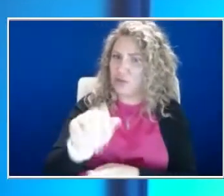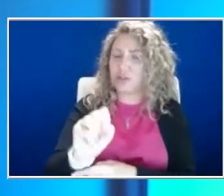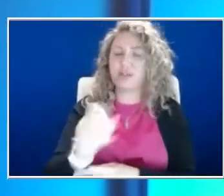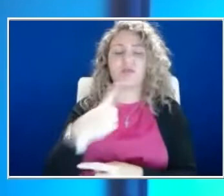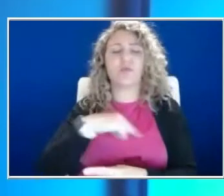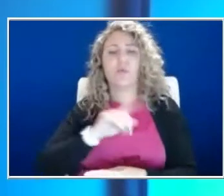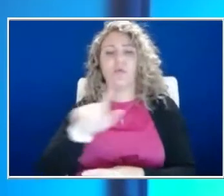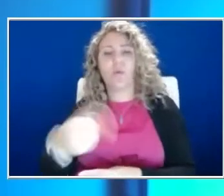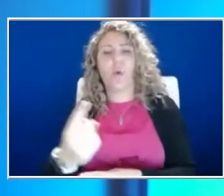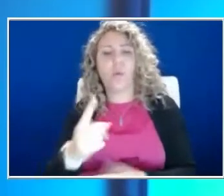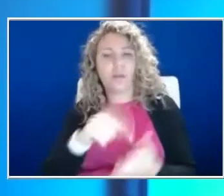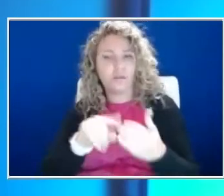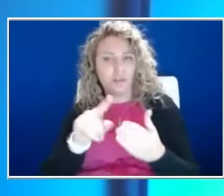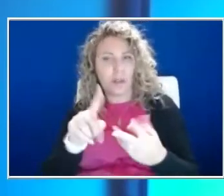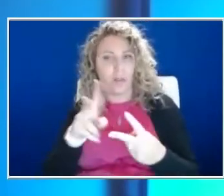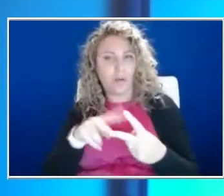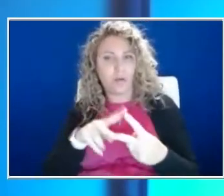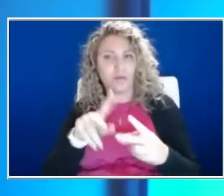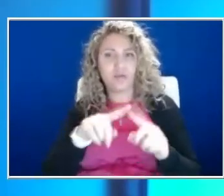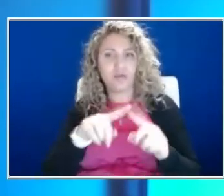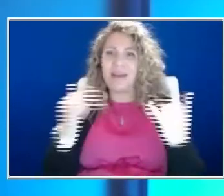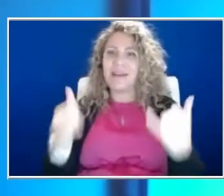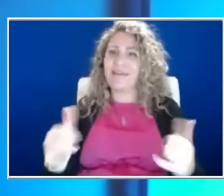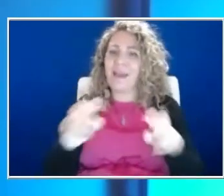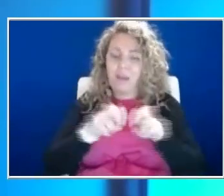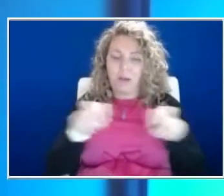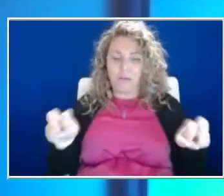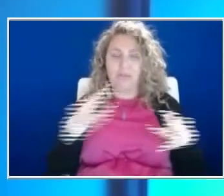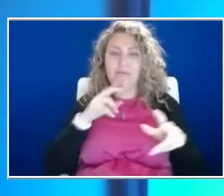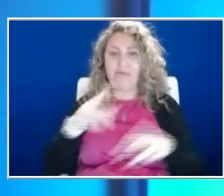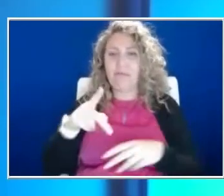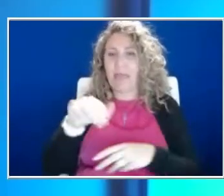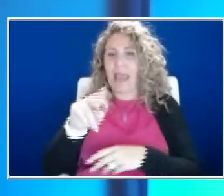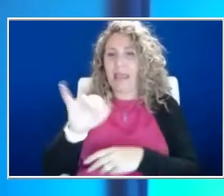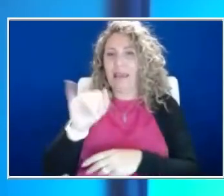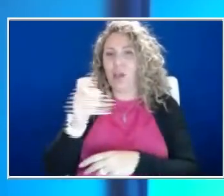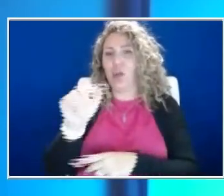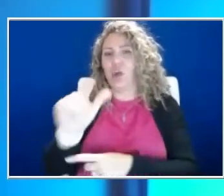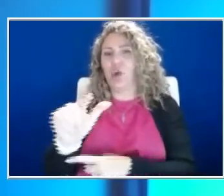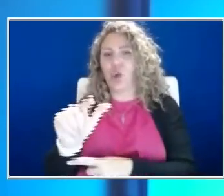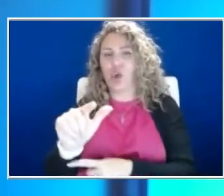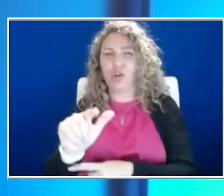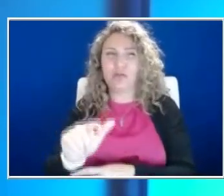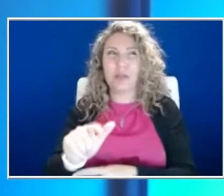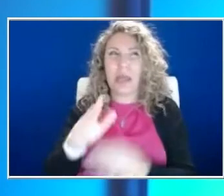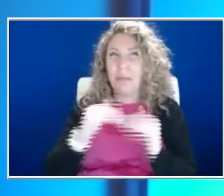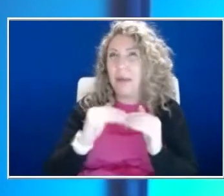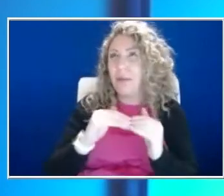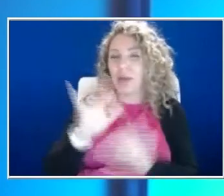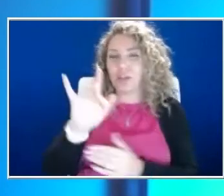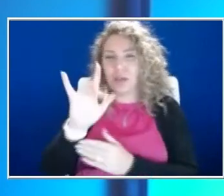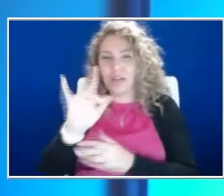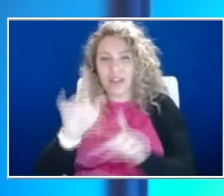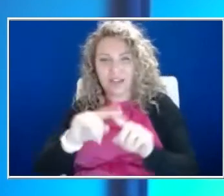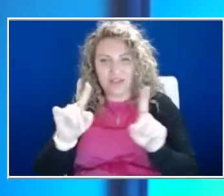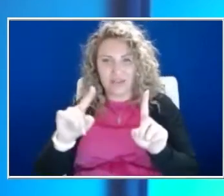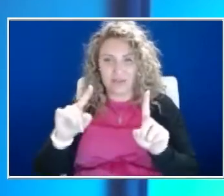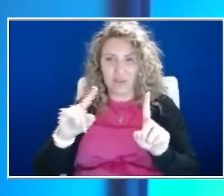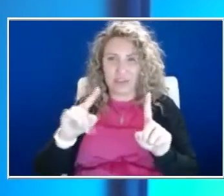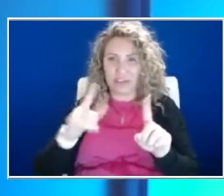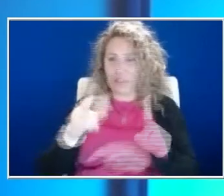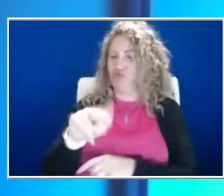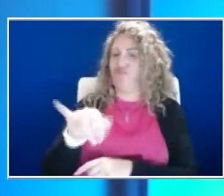now we do panel testing and test for, most commonly, at least 25 different genes. Now, it's important to understand that within